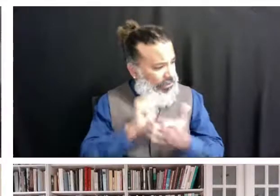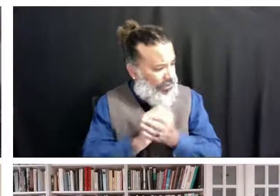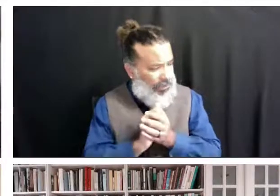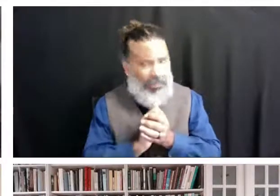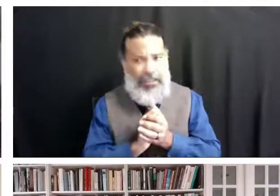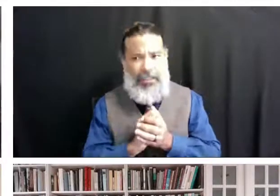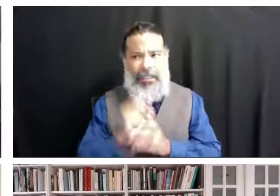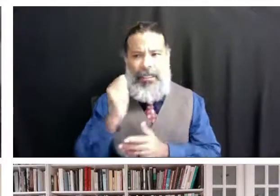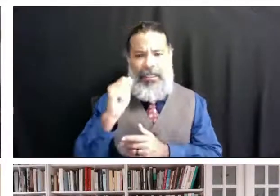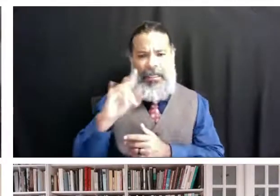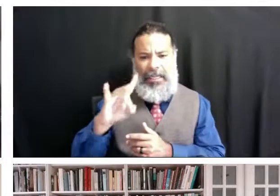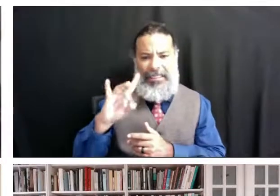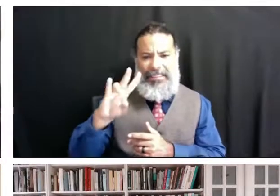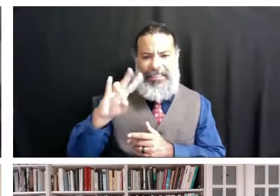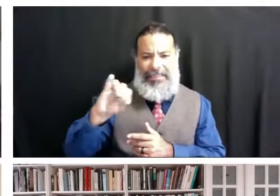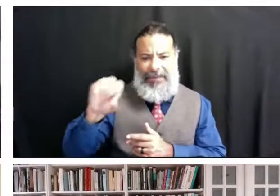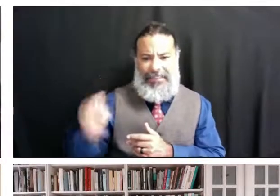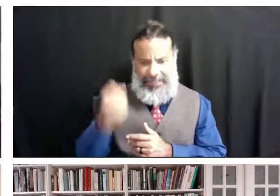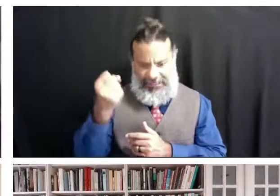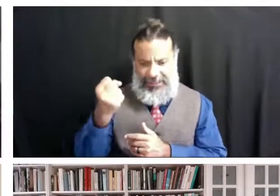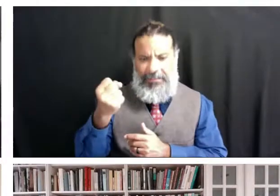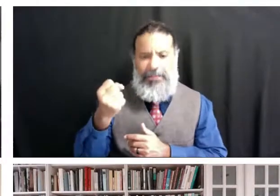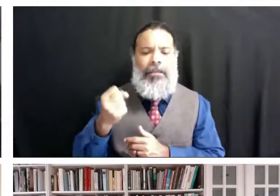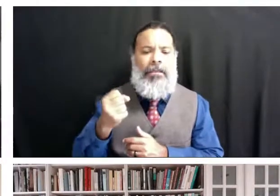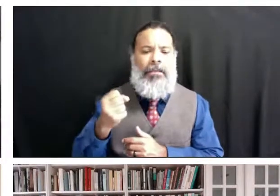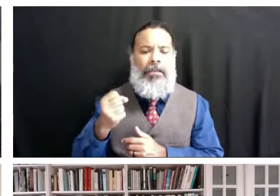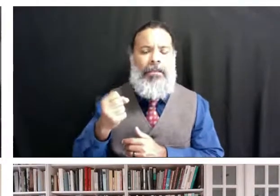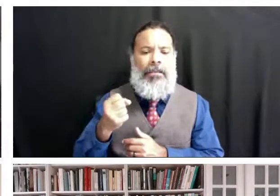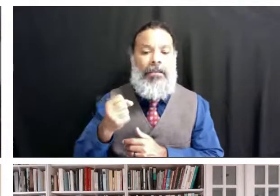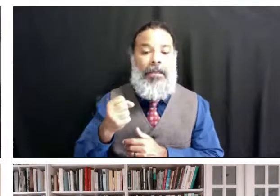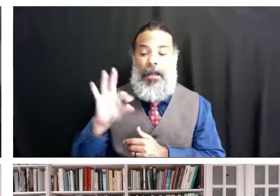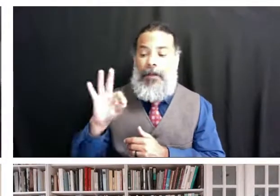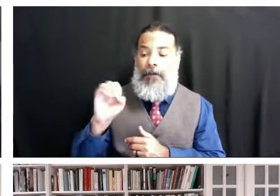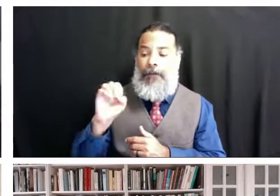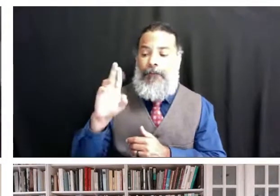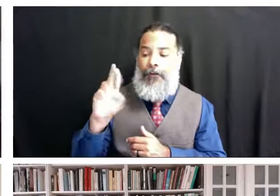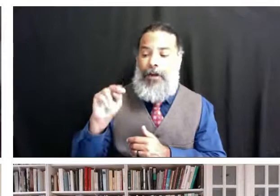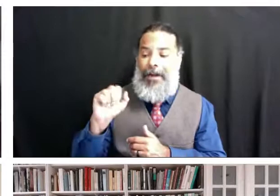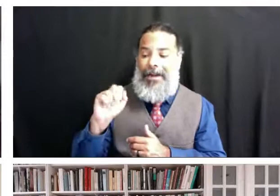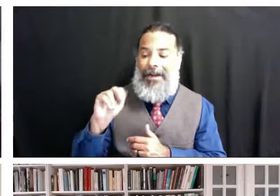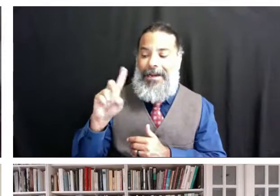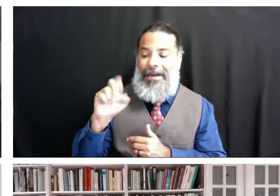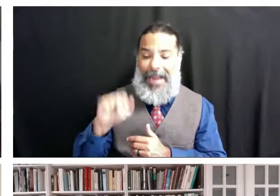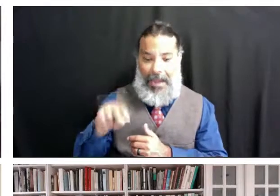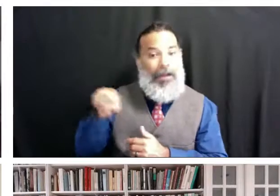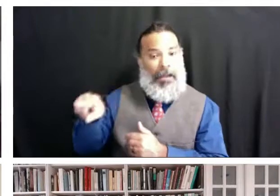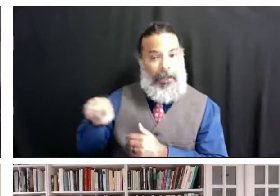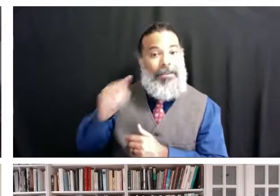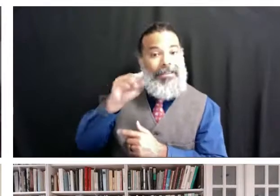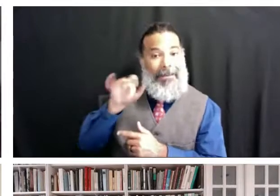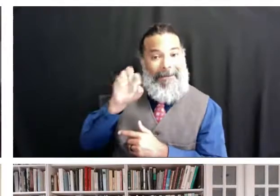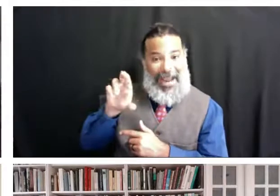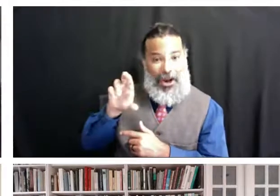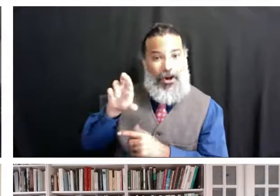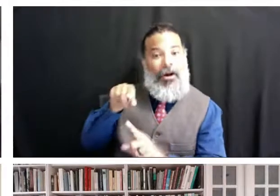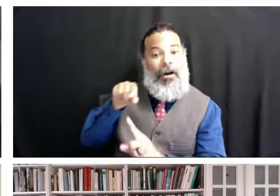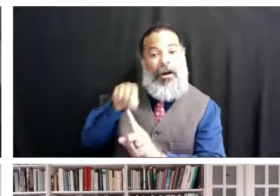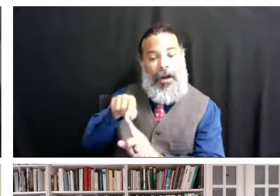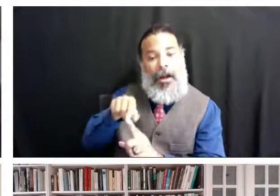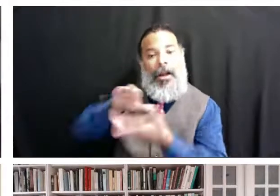the 1870s when Ferdinand was the mayor that it